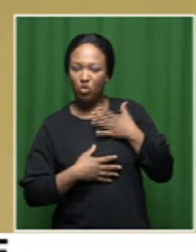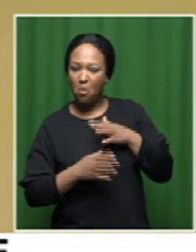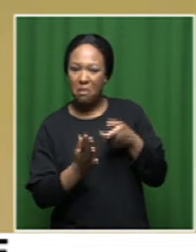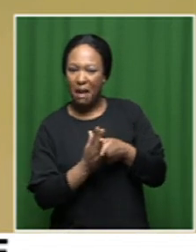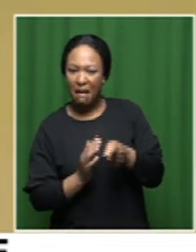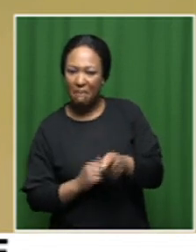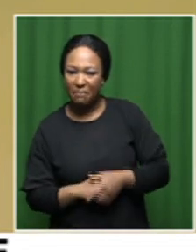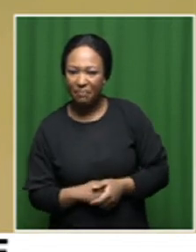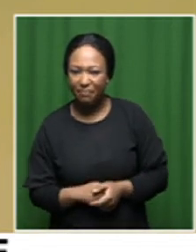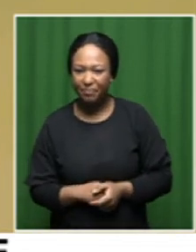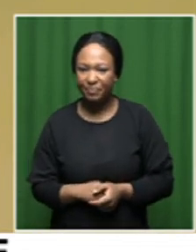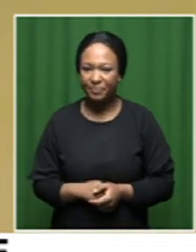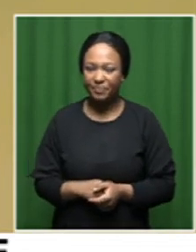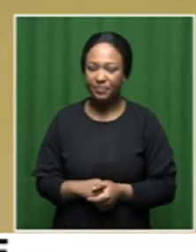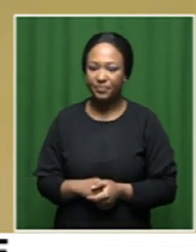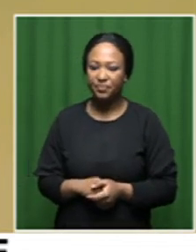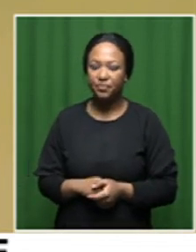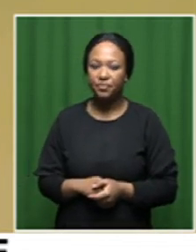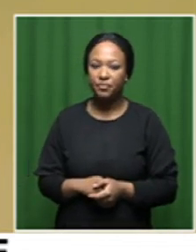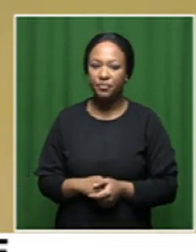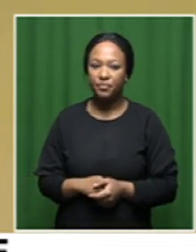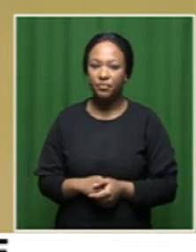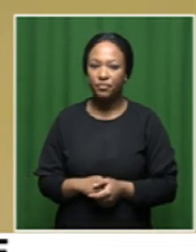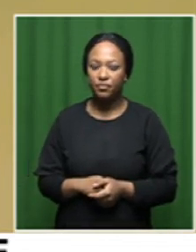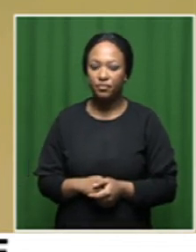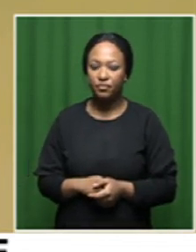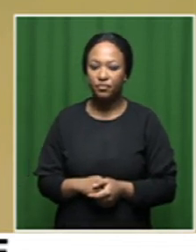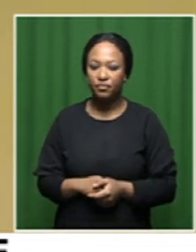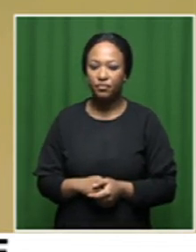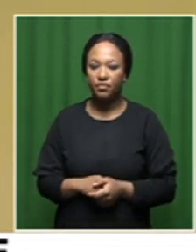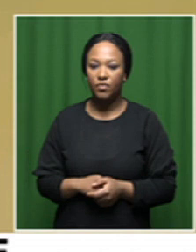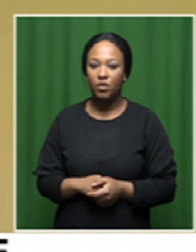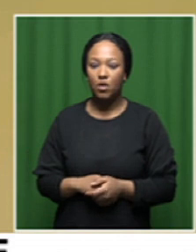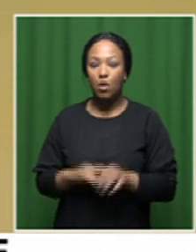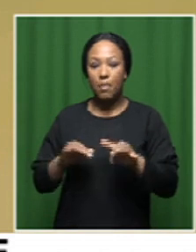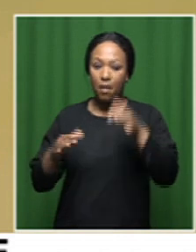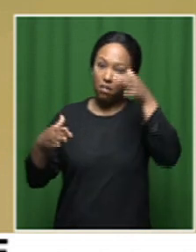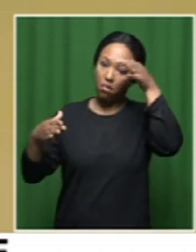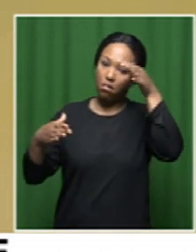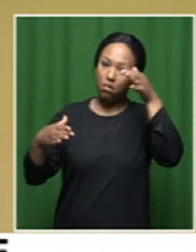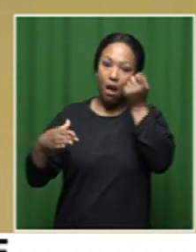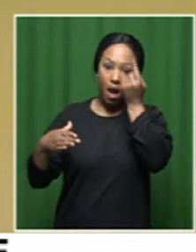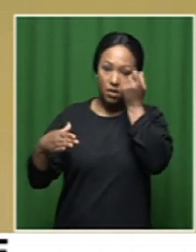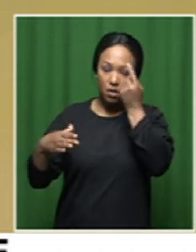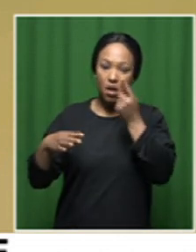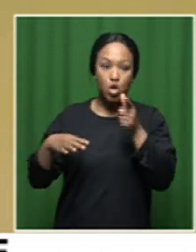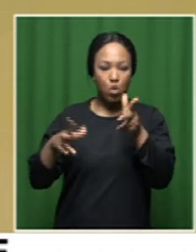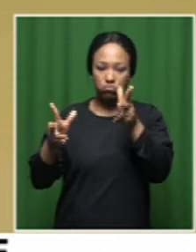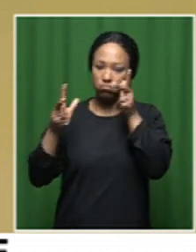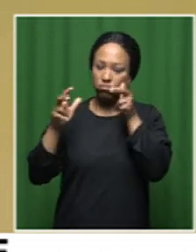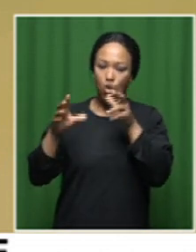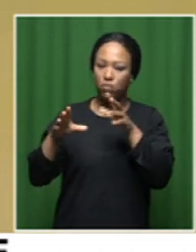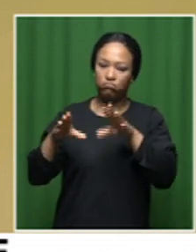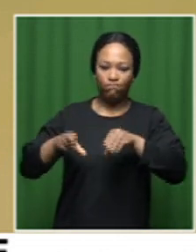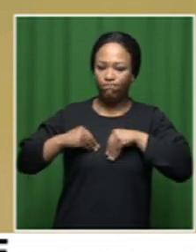buyers? Yes, so first and foremost, I think it's not taking the advice of experts, professionals who understand what's happening in the market at the moment